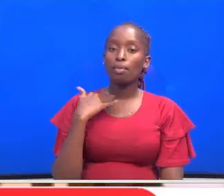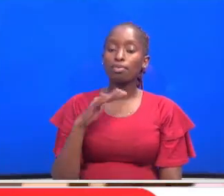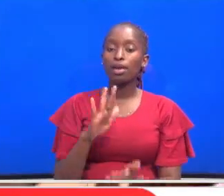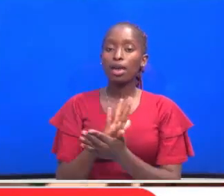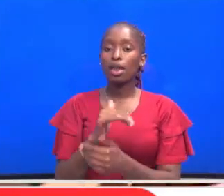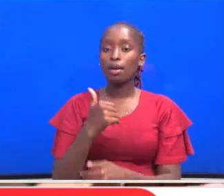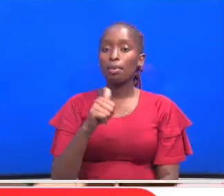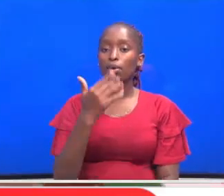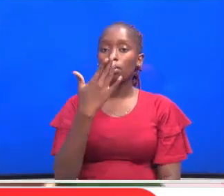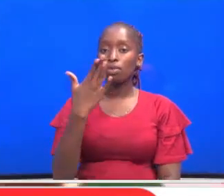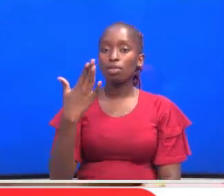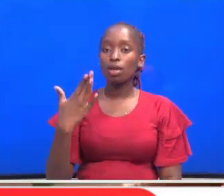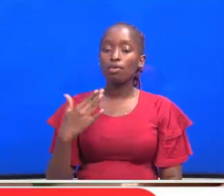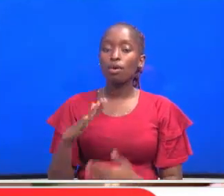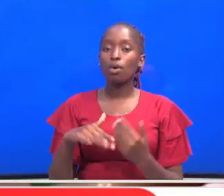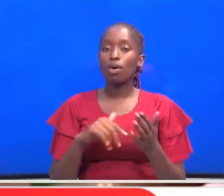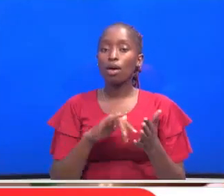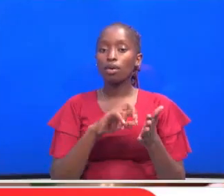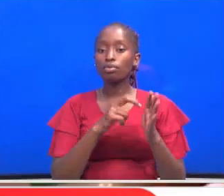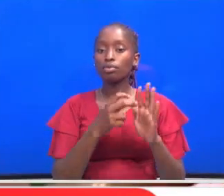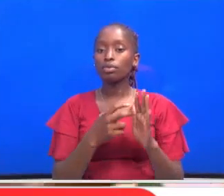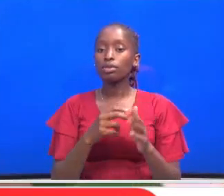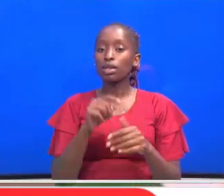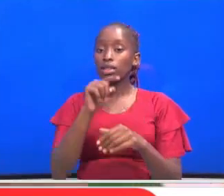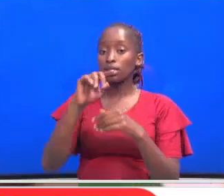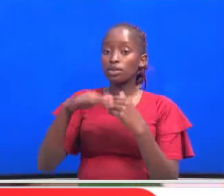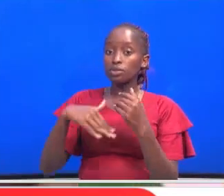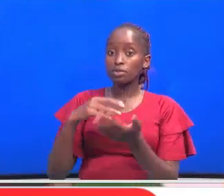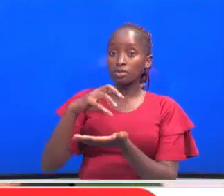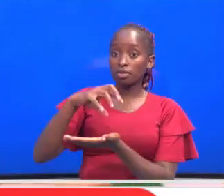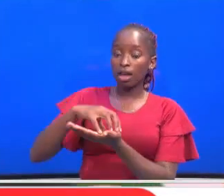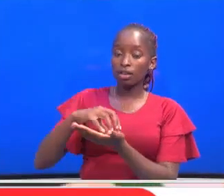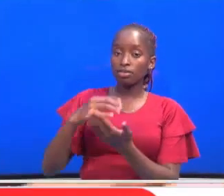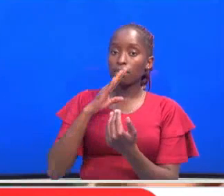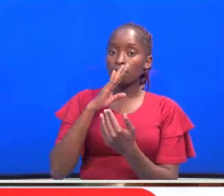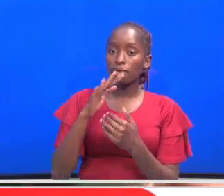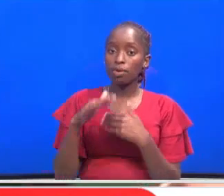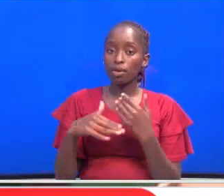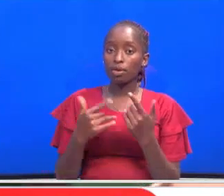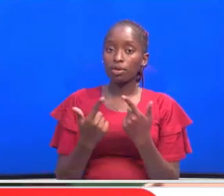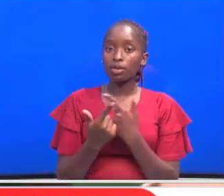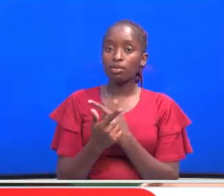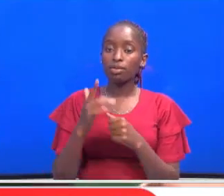were contractual. So these were very different cases. So the case has been going on